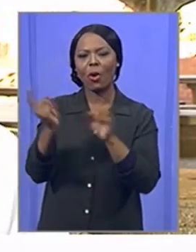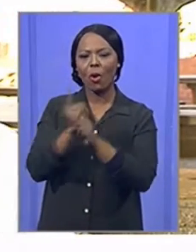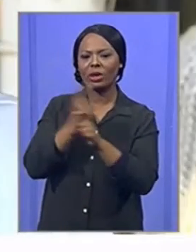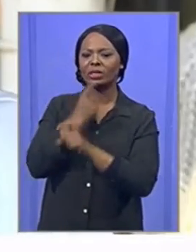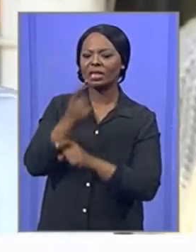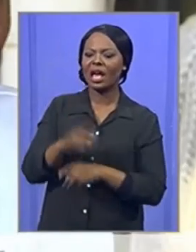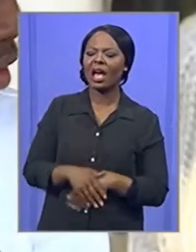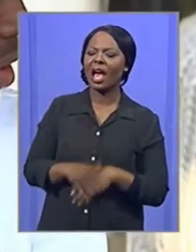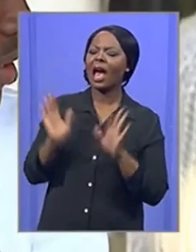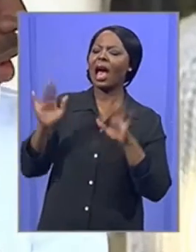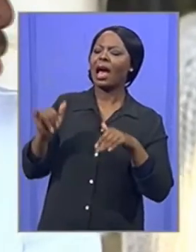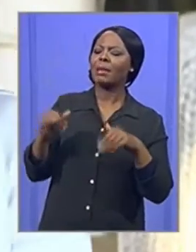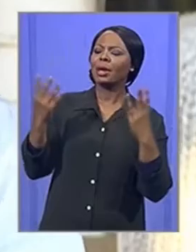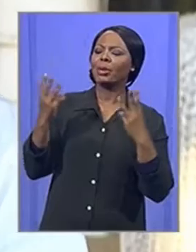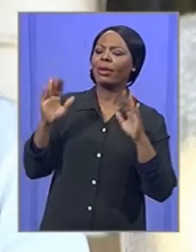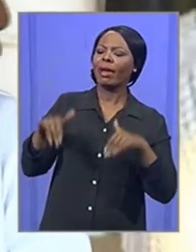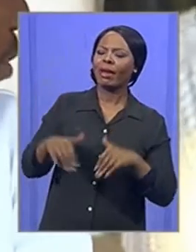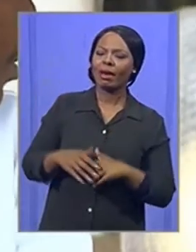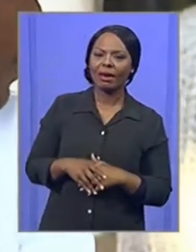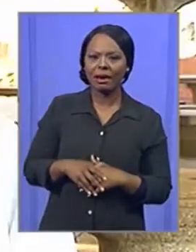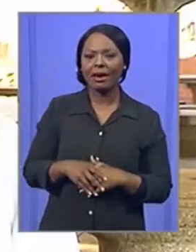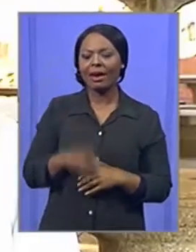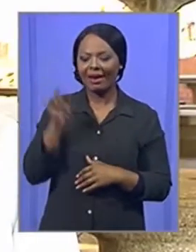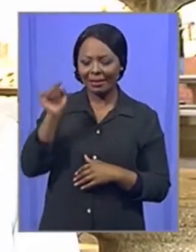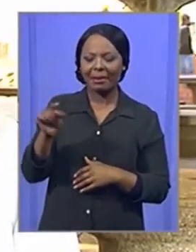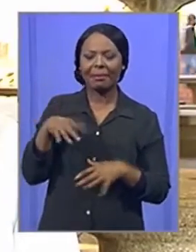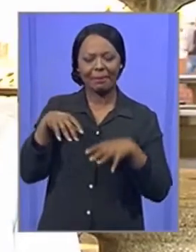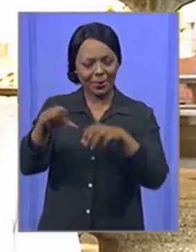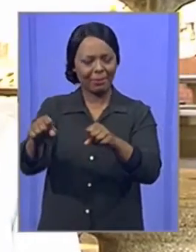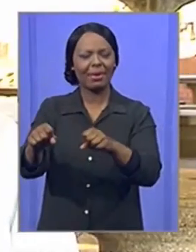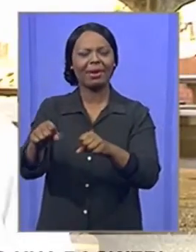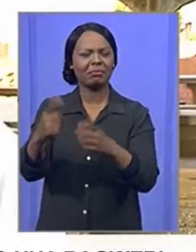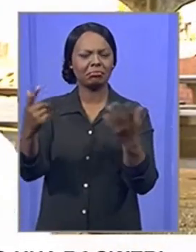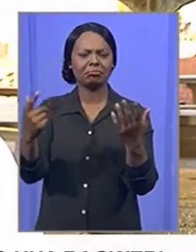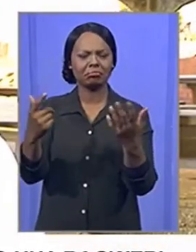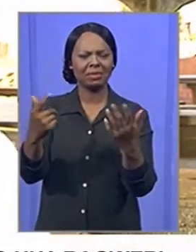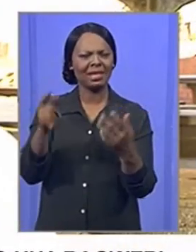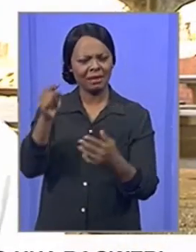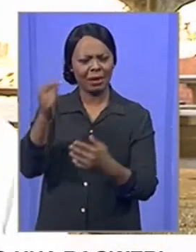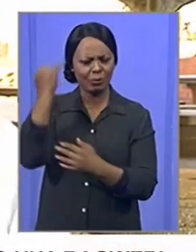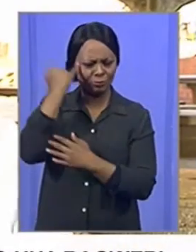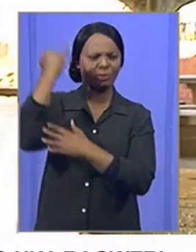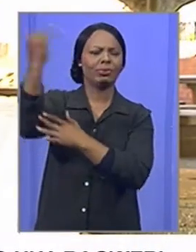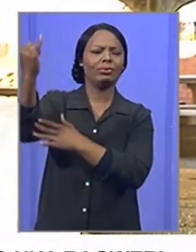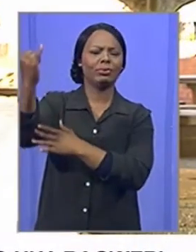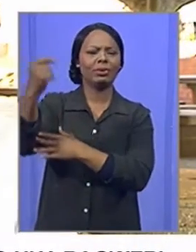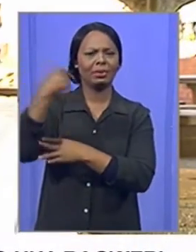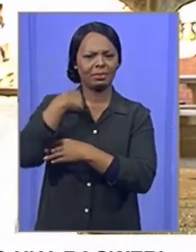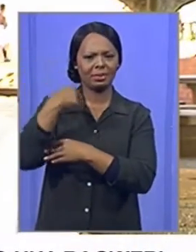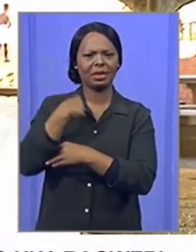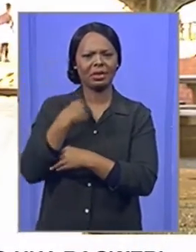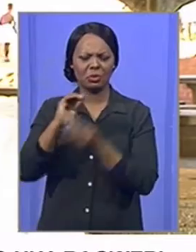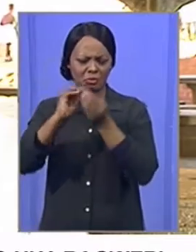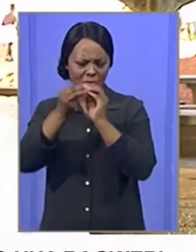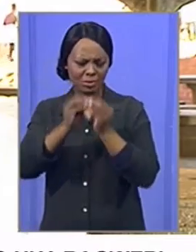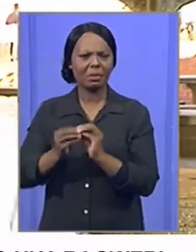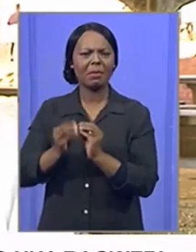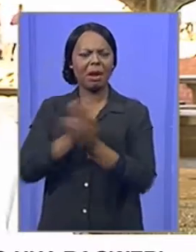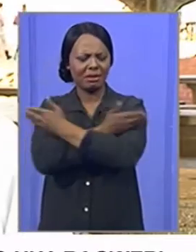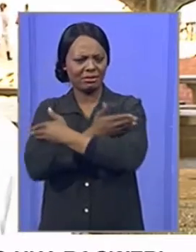you see. So I took an advantage of that because I was like, okay, let me print a t-shirt,